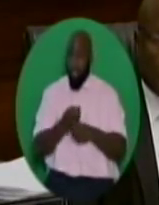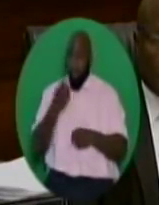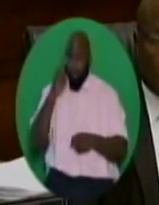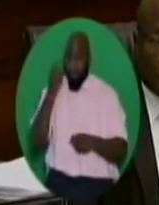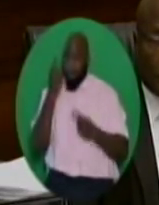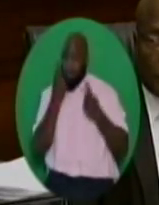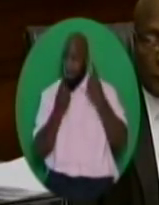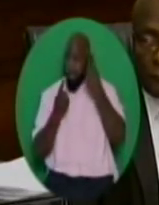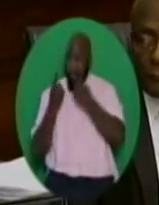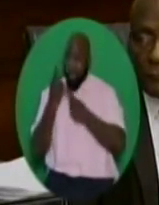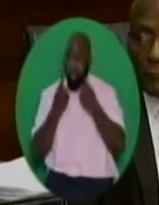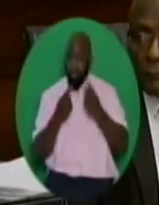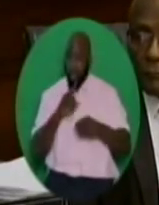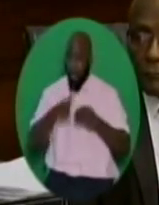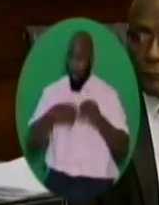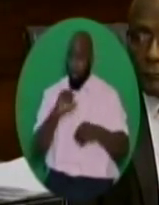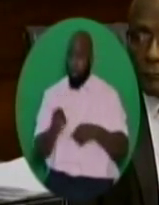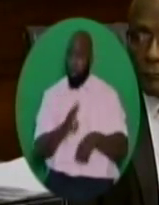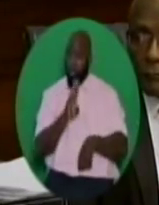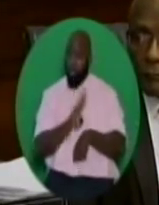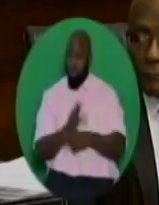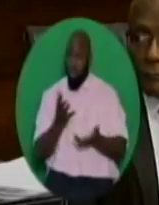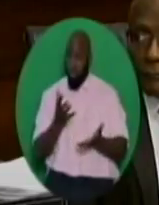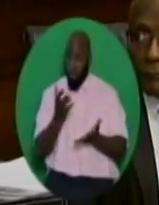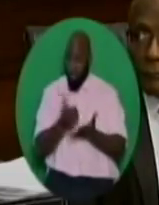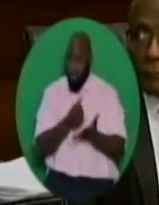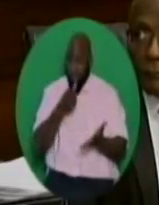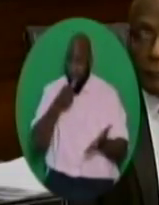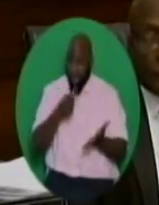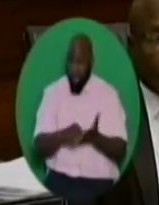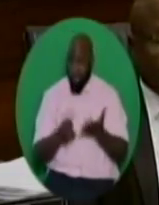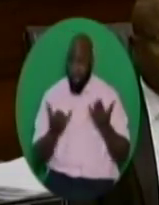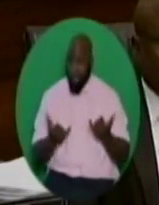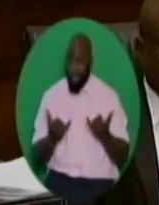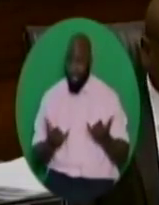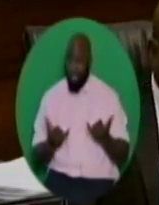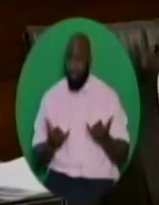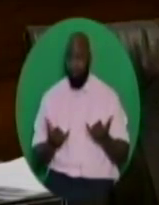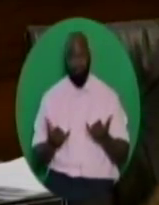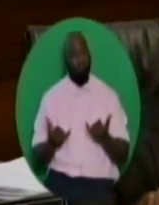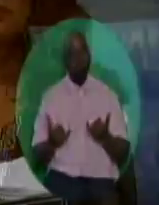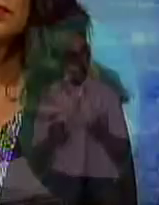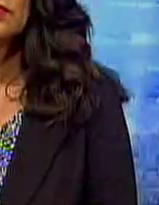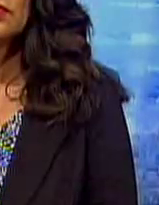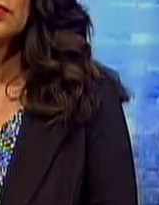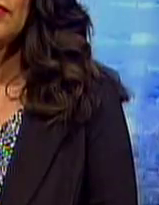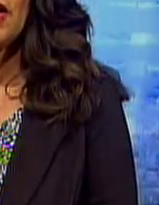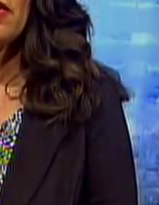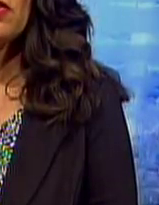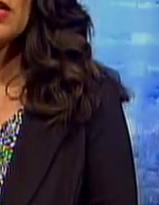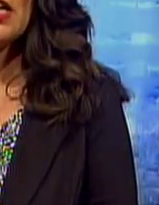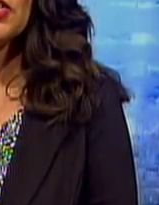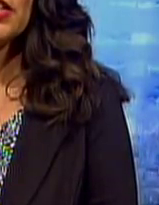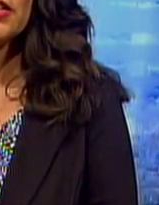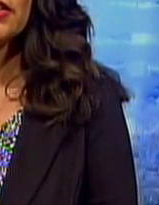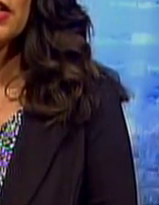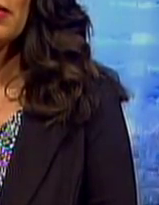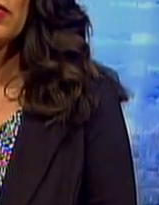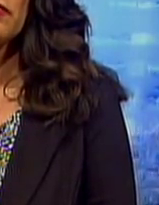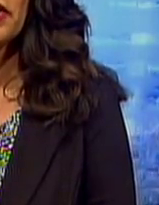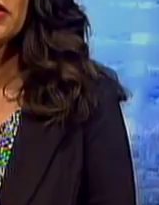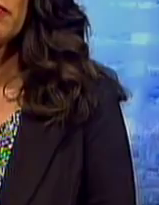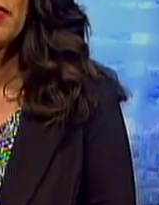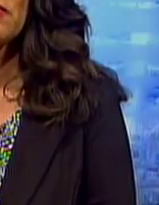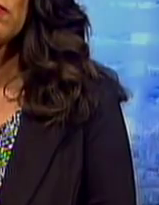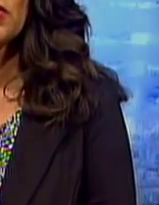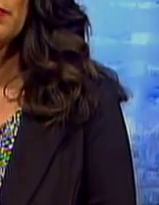time specified for them to collect their letters. How contemptuous. There is a larger concern about